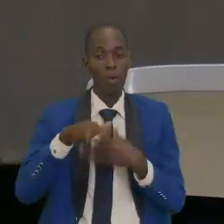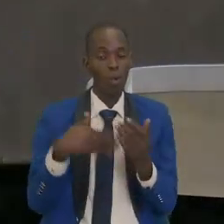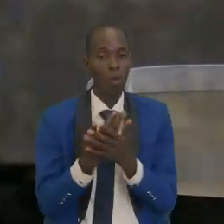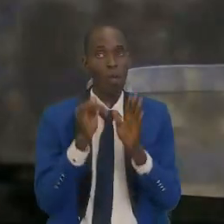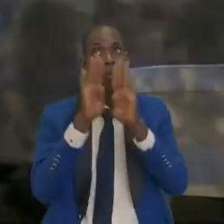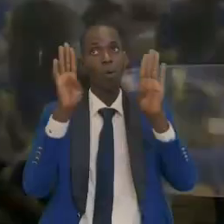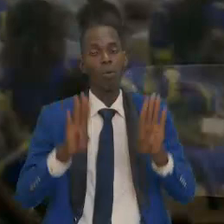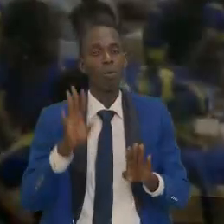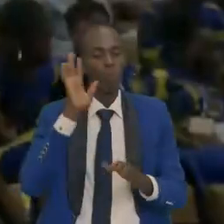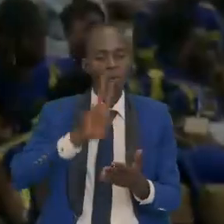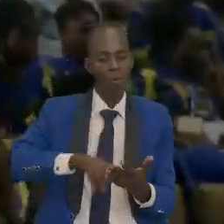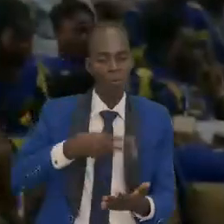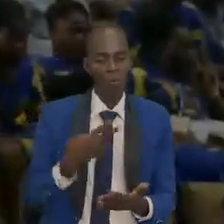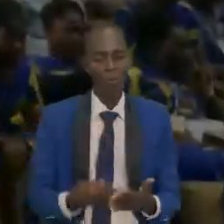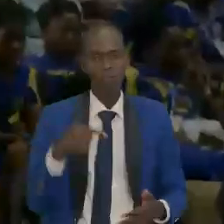down